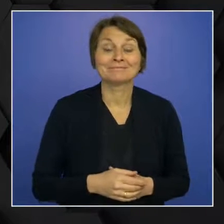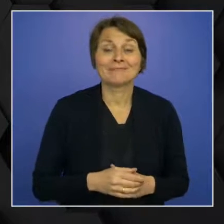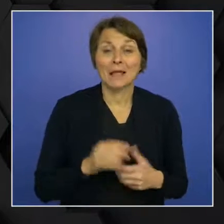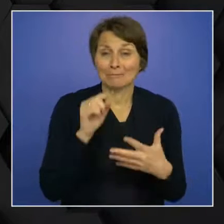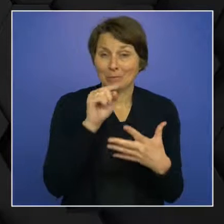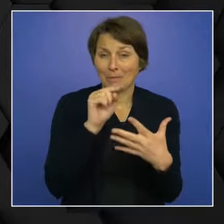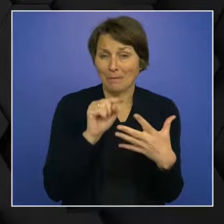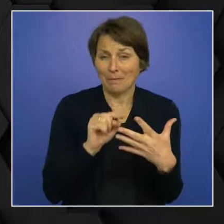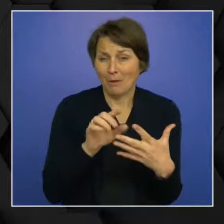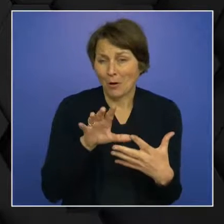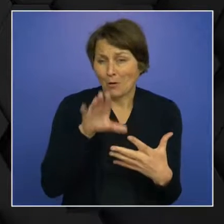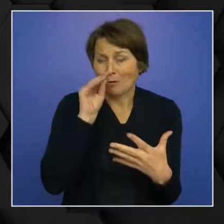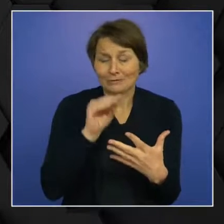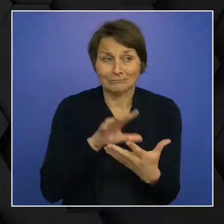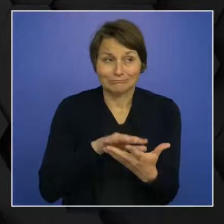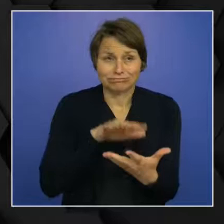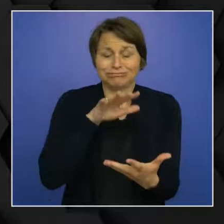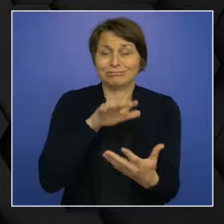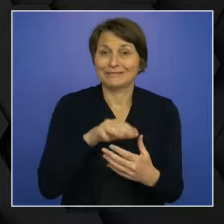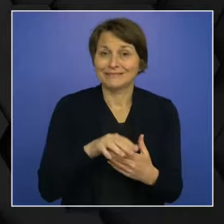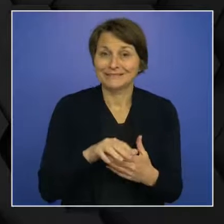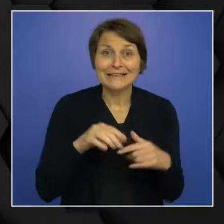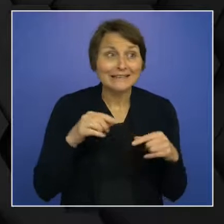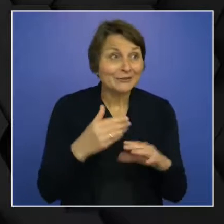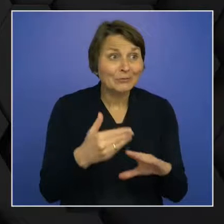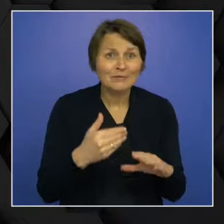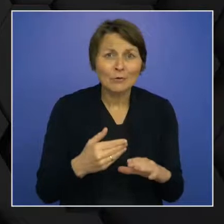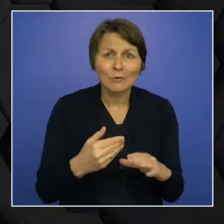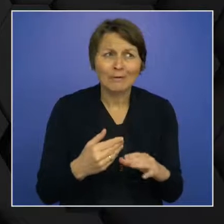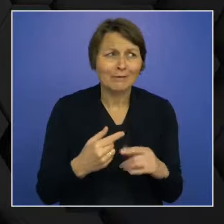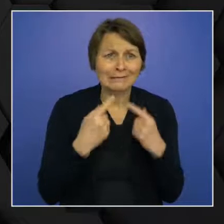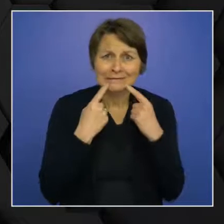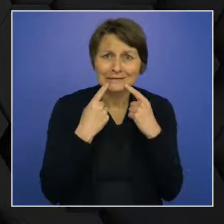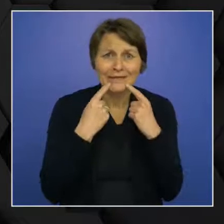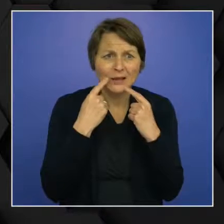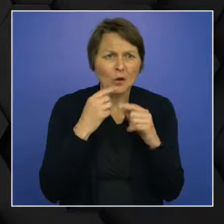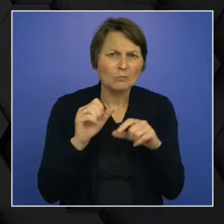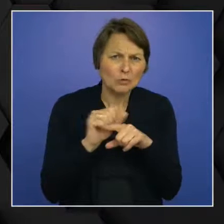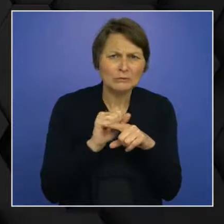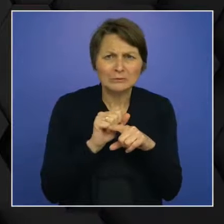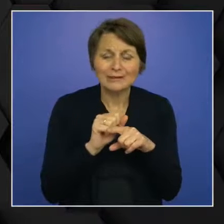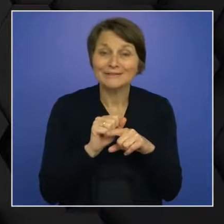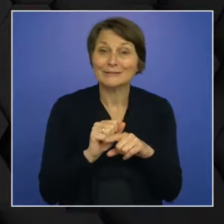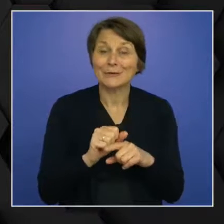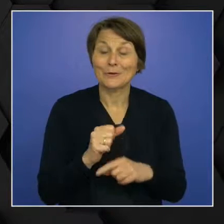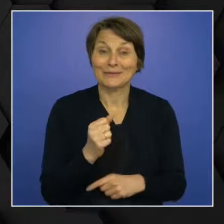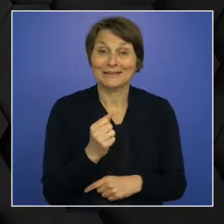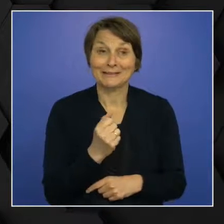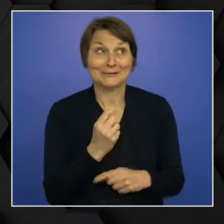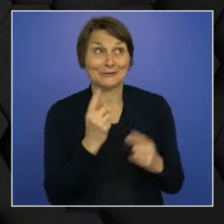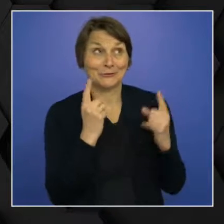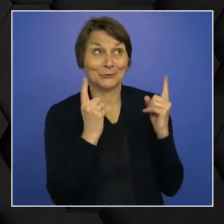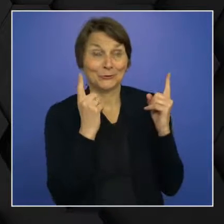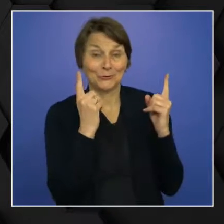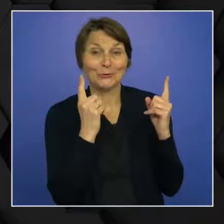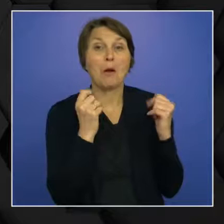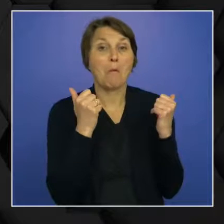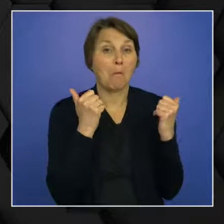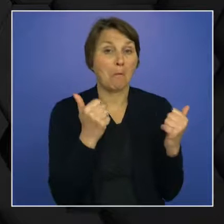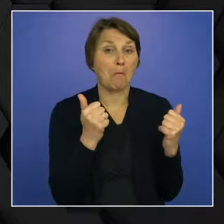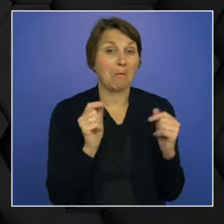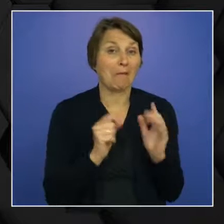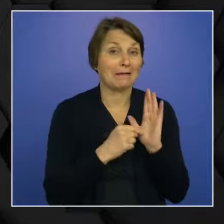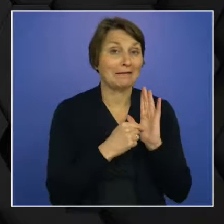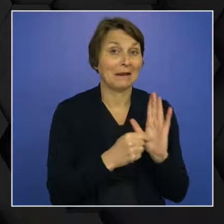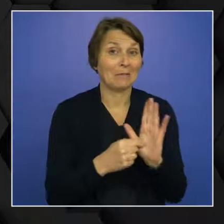today that, by the way, we did not rehearse this. These two amazing people put these demos together, and I'm like, you